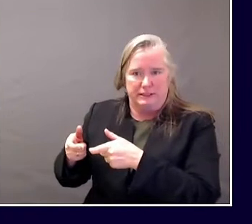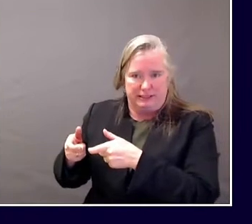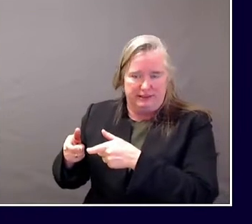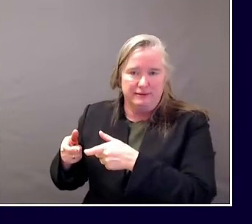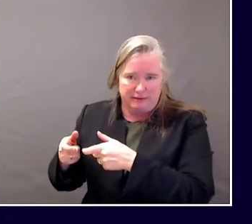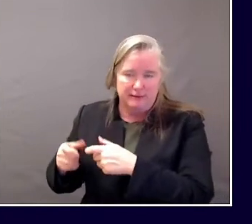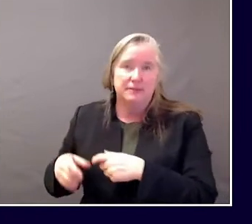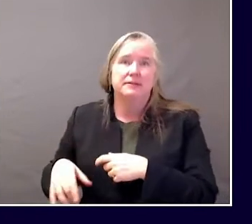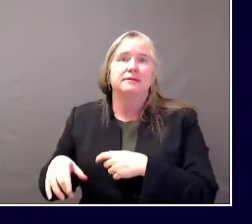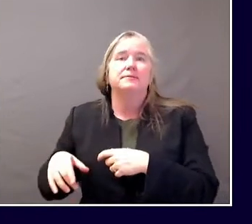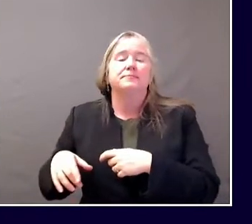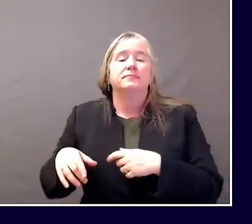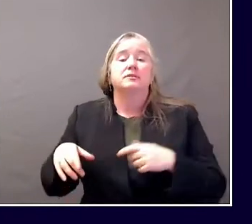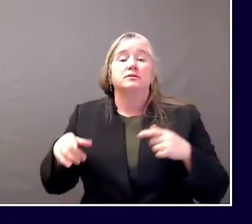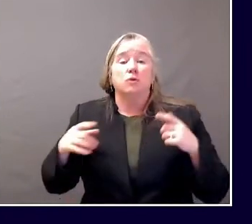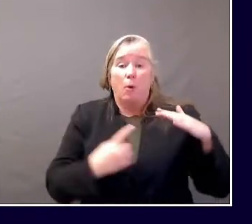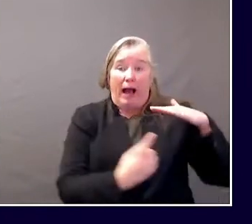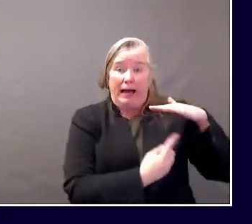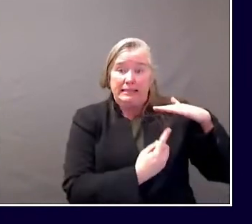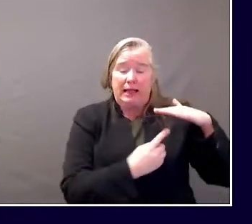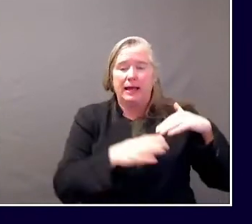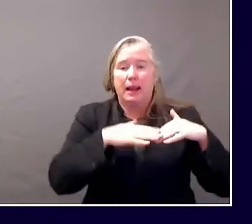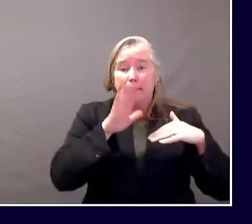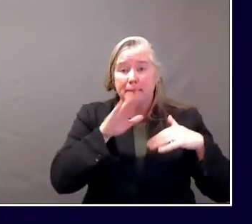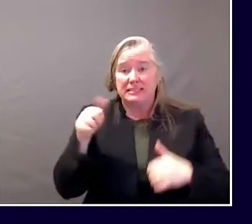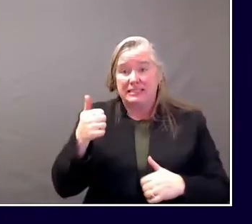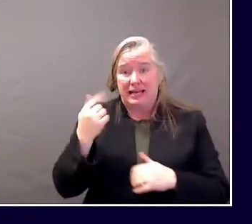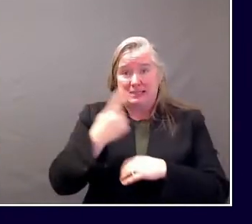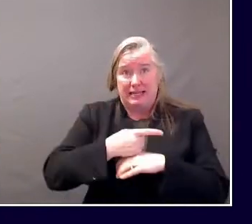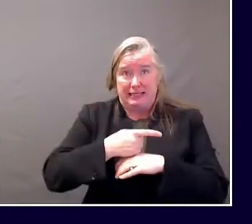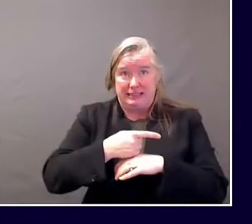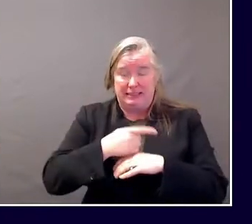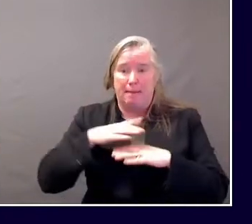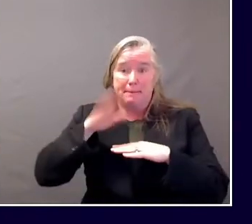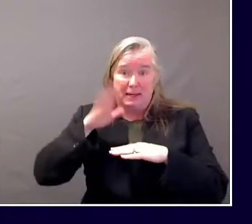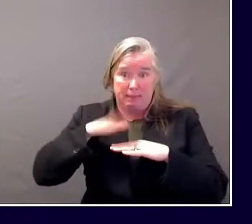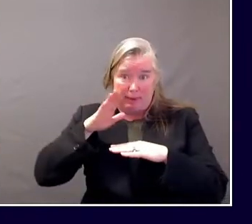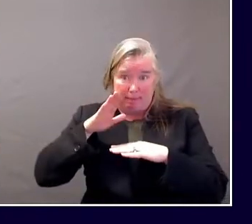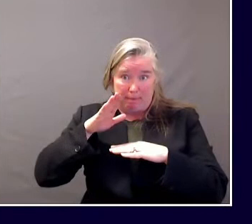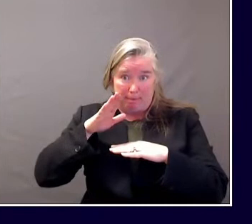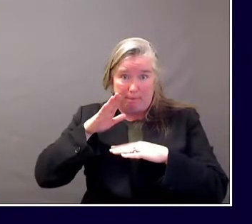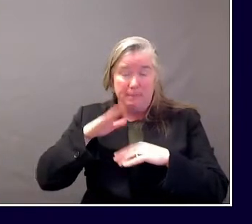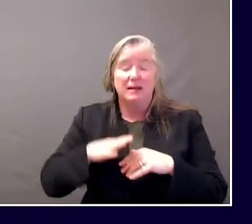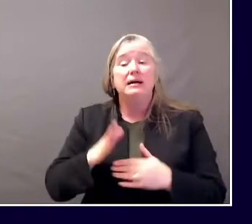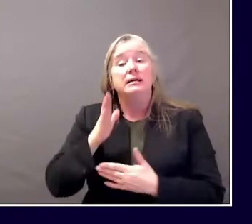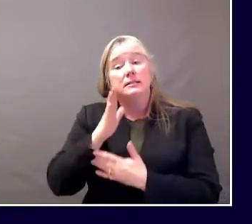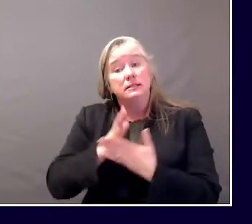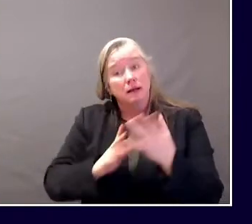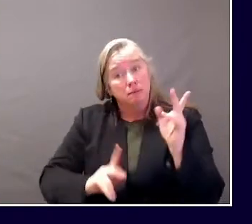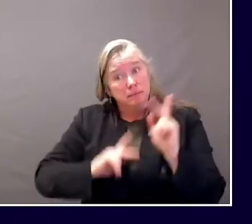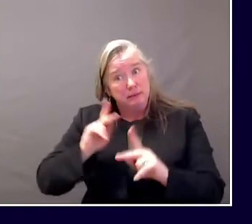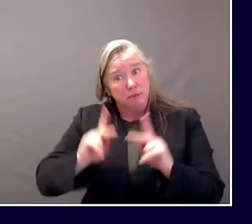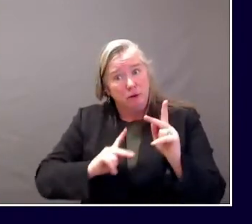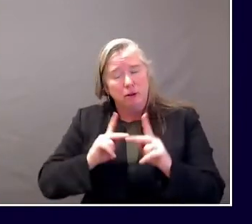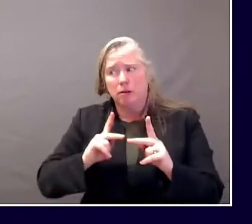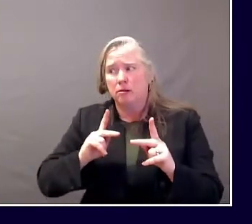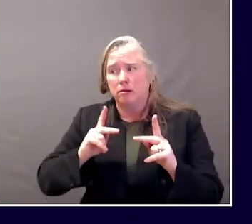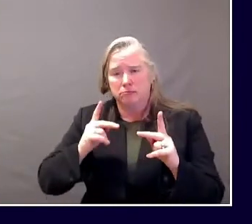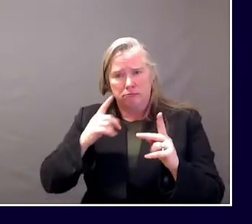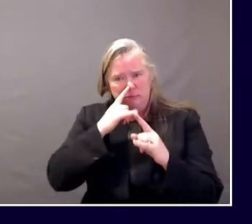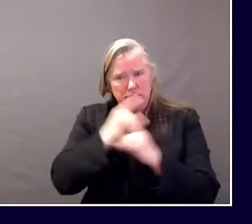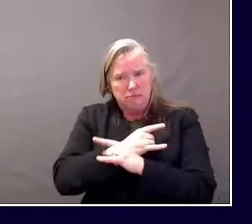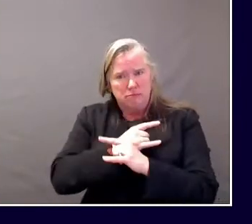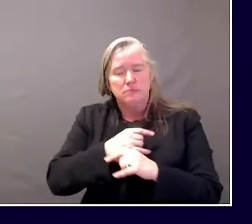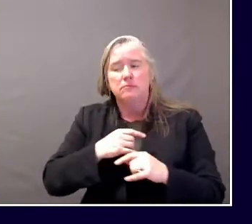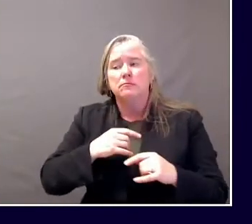that 10-day period at least. Now, there have been some instances of people who have continued to test positive for a few